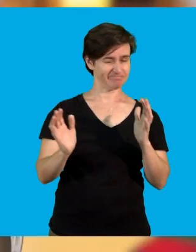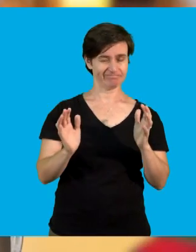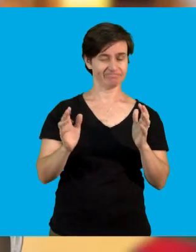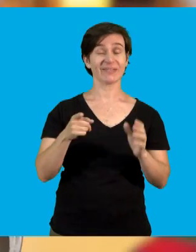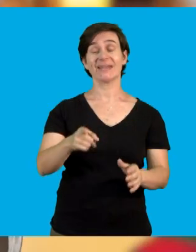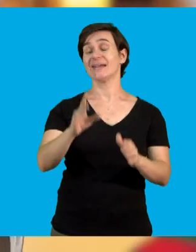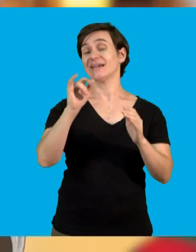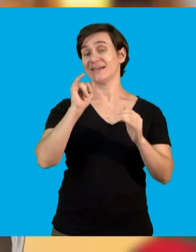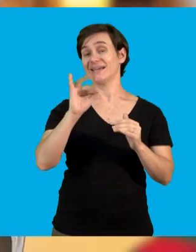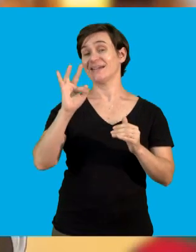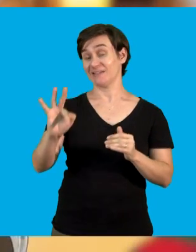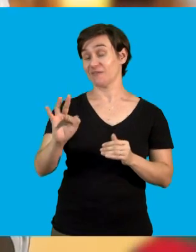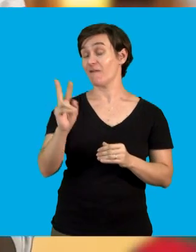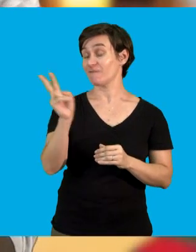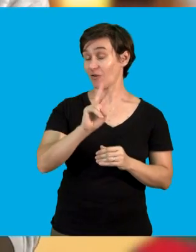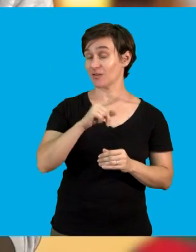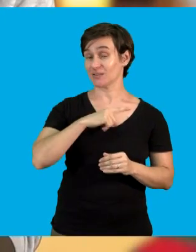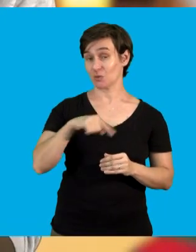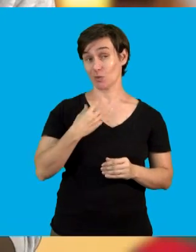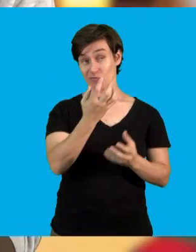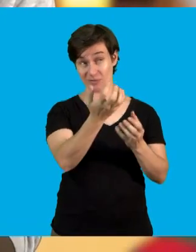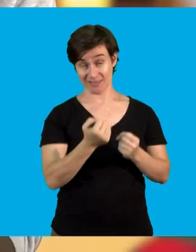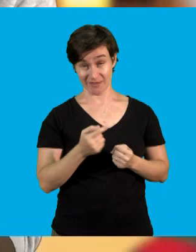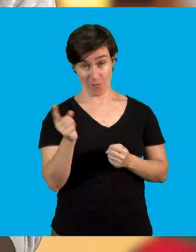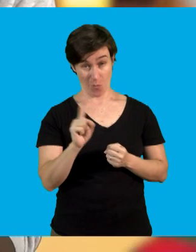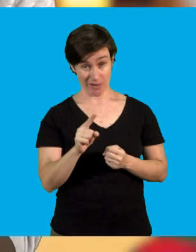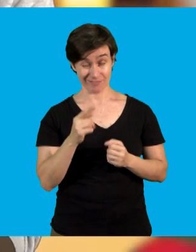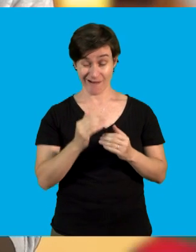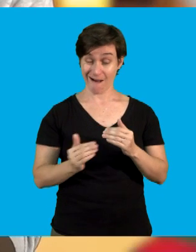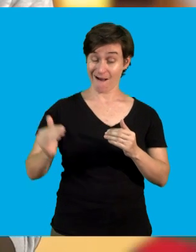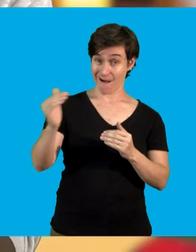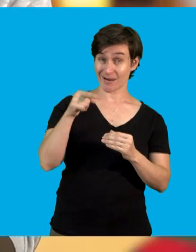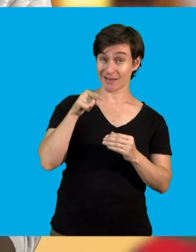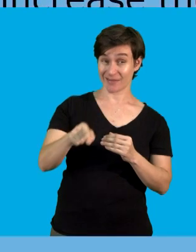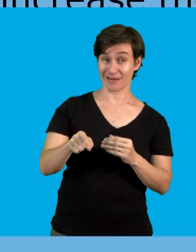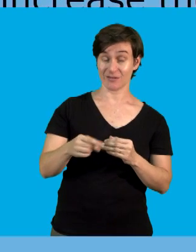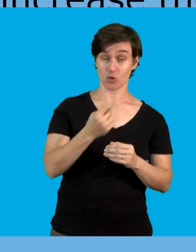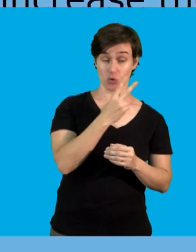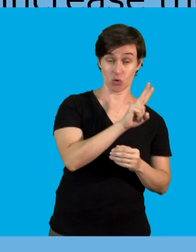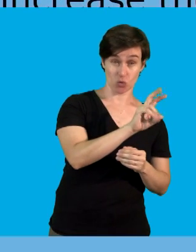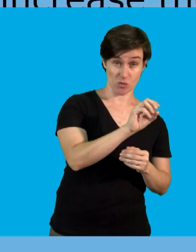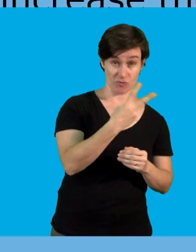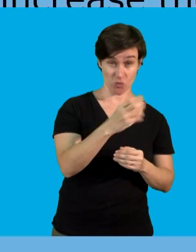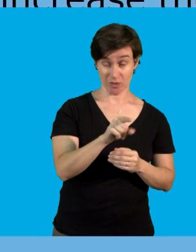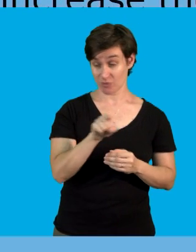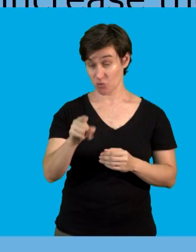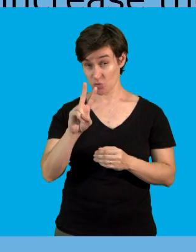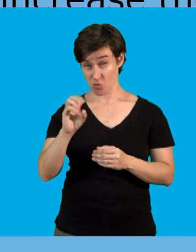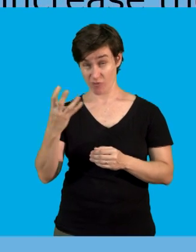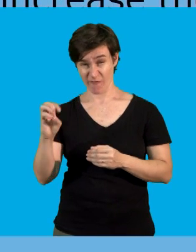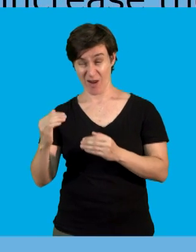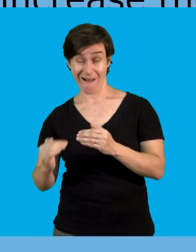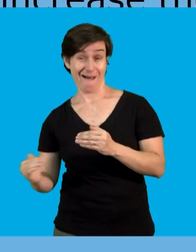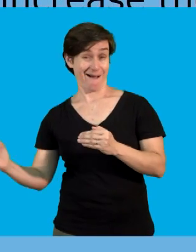240 to 200. If the voltage that we are receiving is higher than the range of